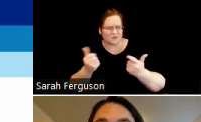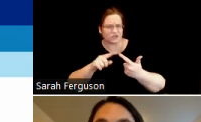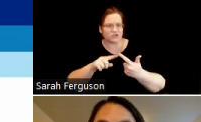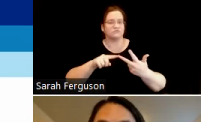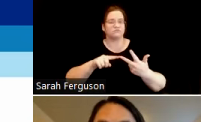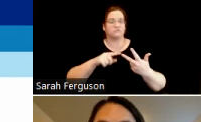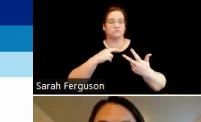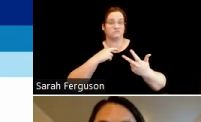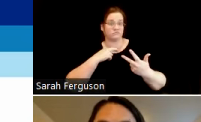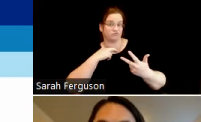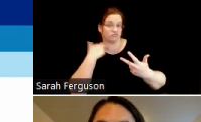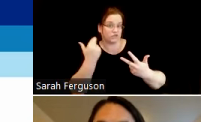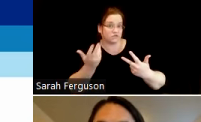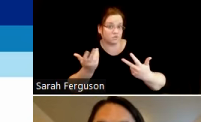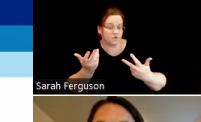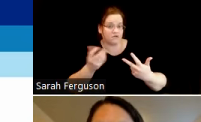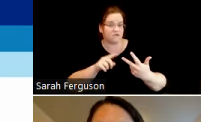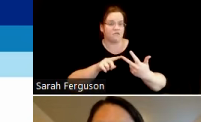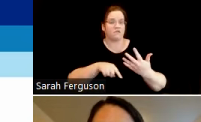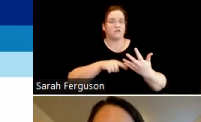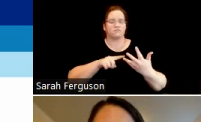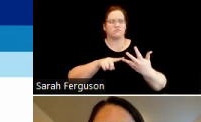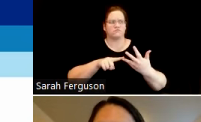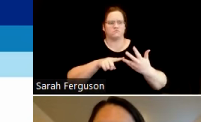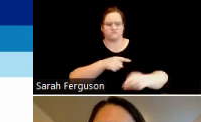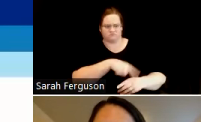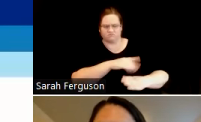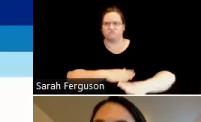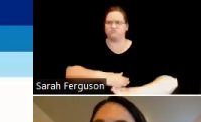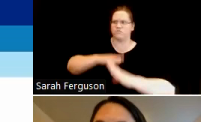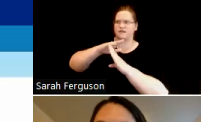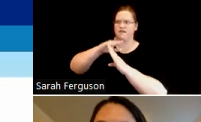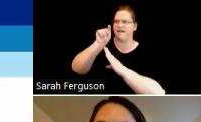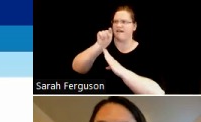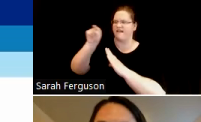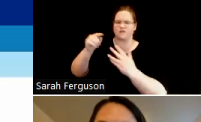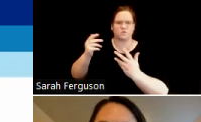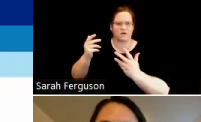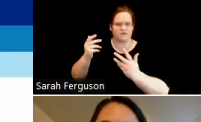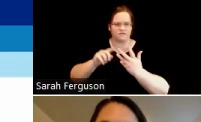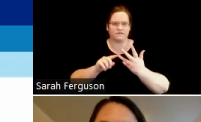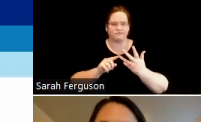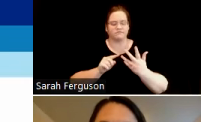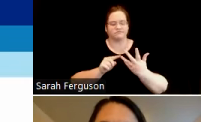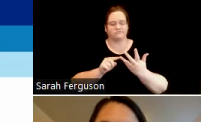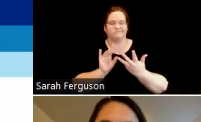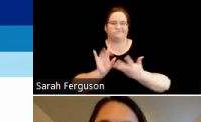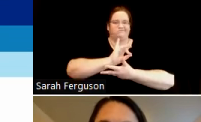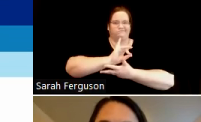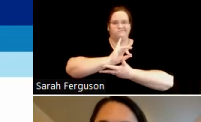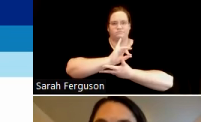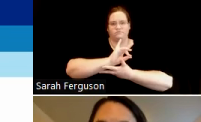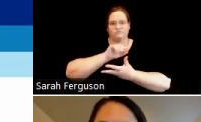of vaccination? What are we protecting kids from? I think that kind of really ties into the first question of